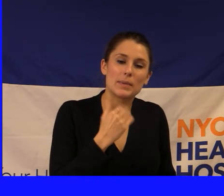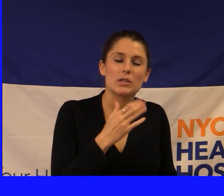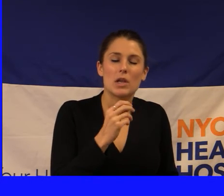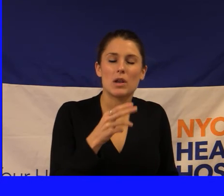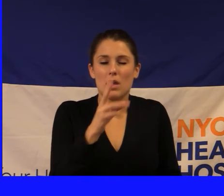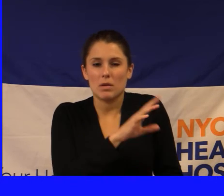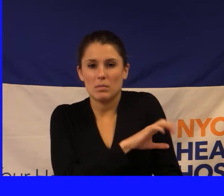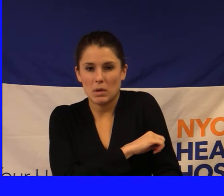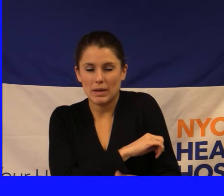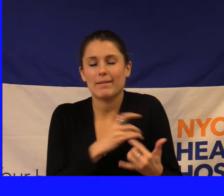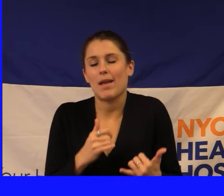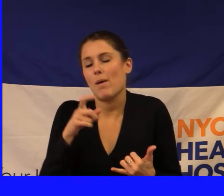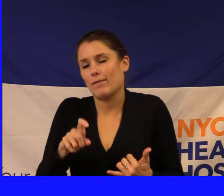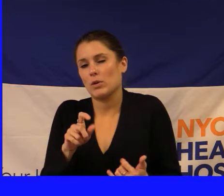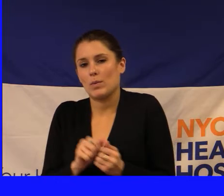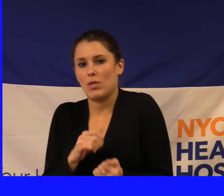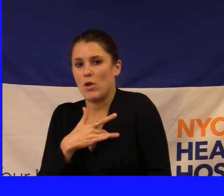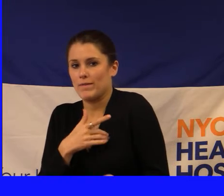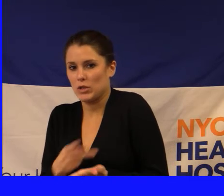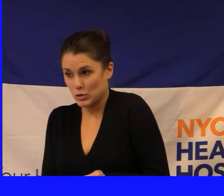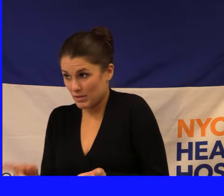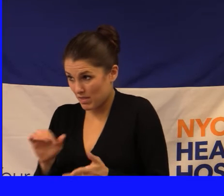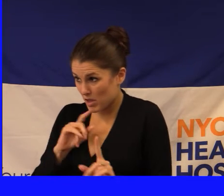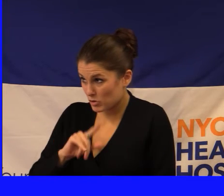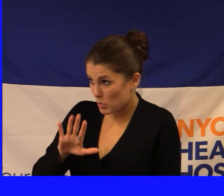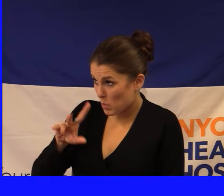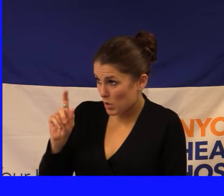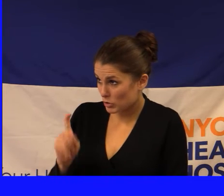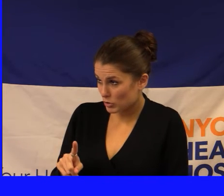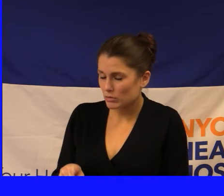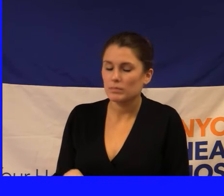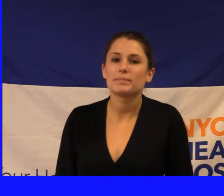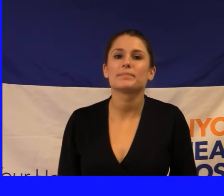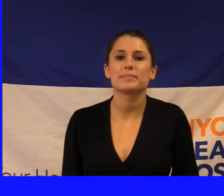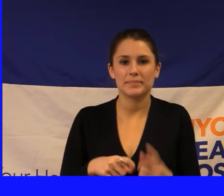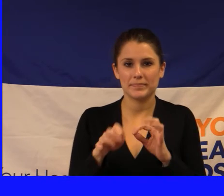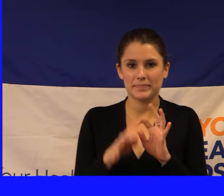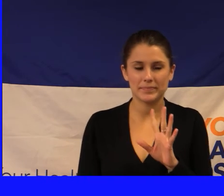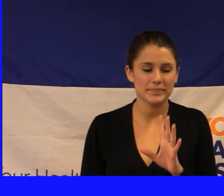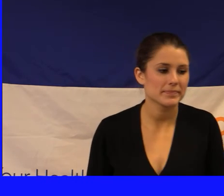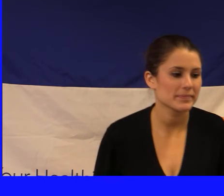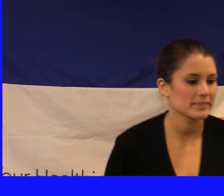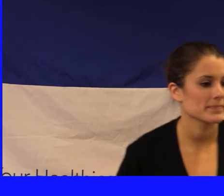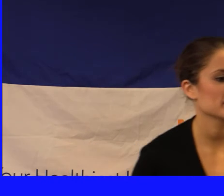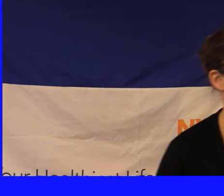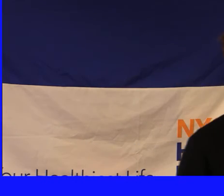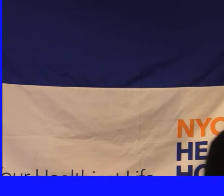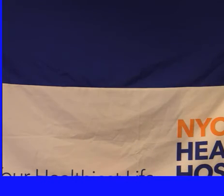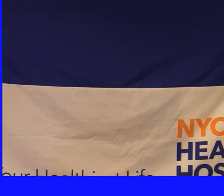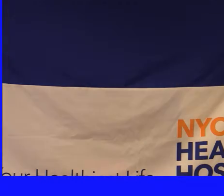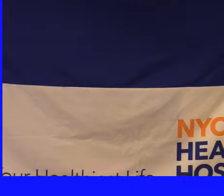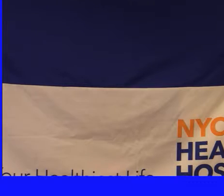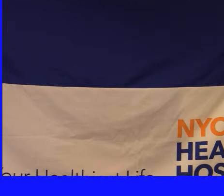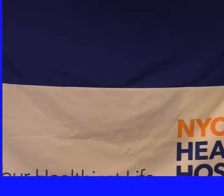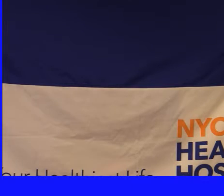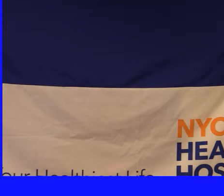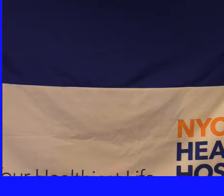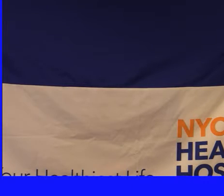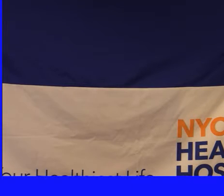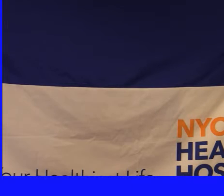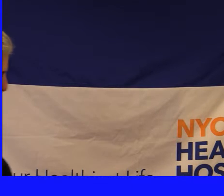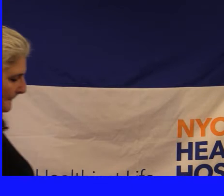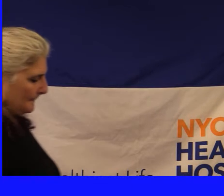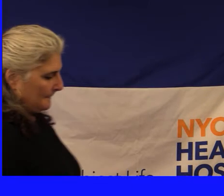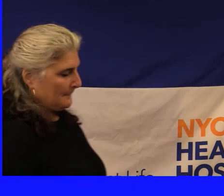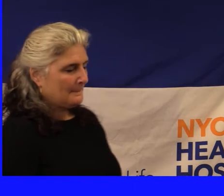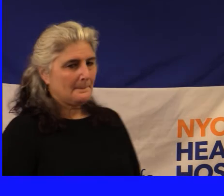answer the question? Yeah, it does. I appreciate that. And I don't want to monopolize here, but one of the last quick thing, and don't have to get too detailed on